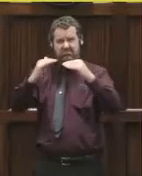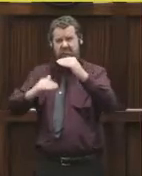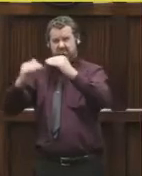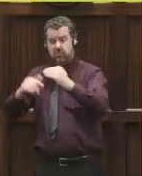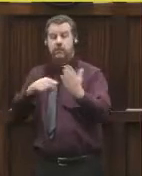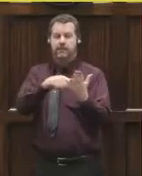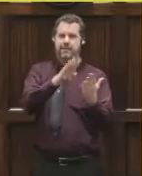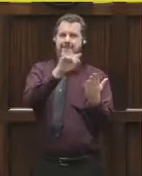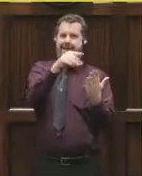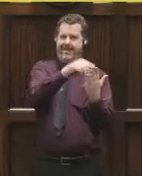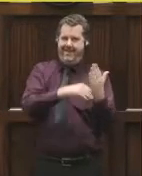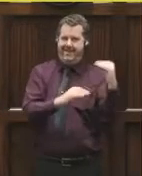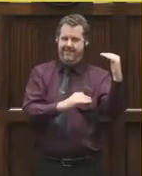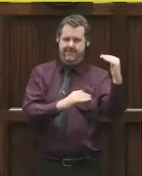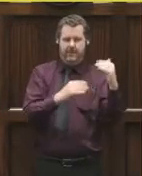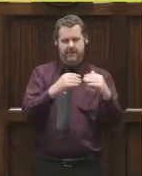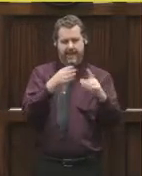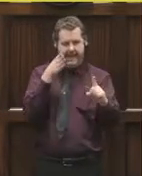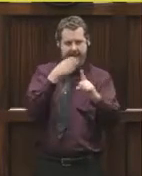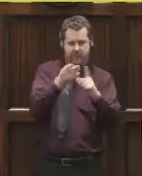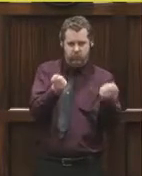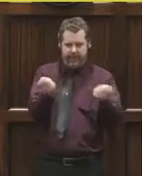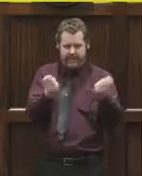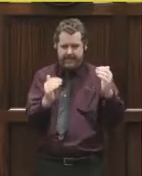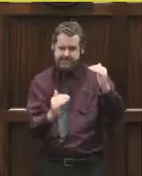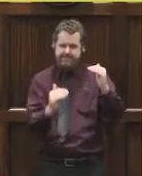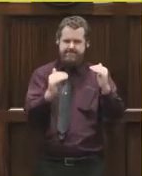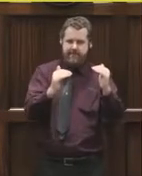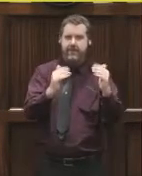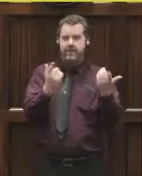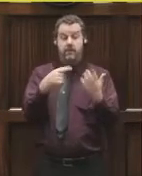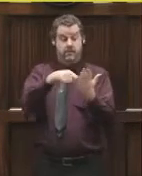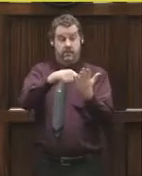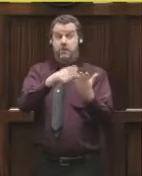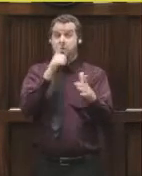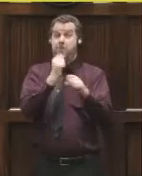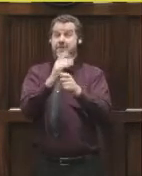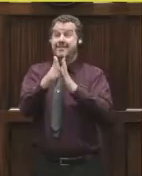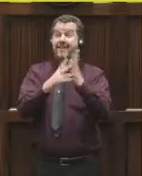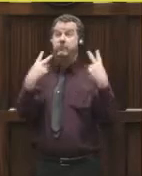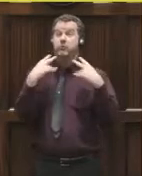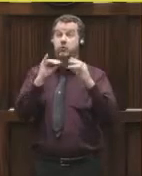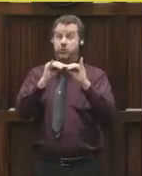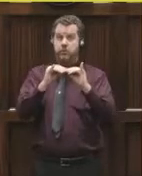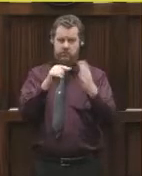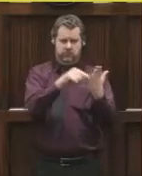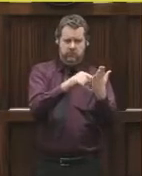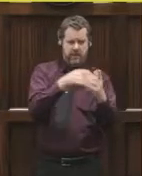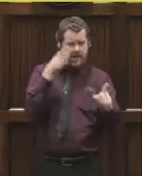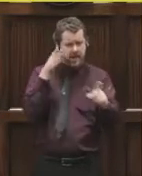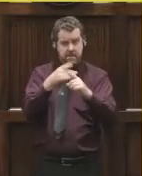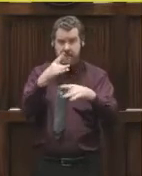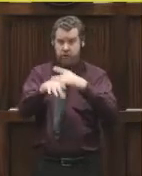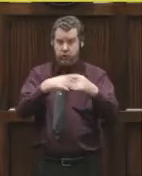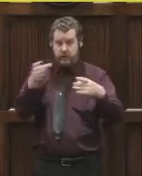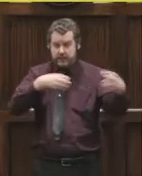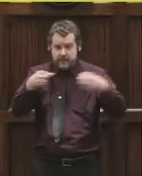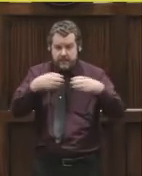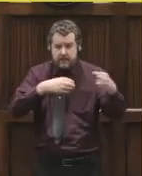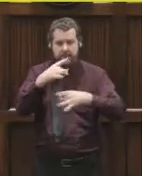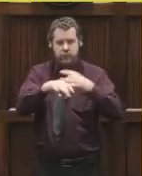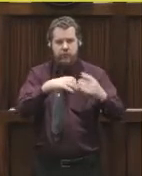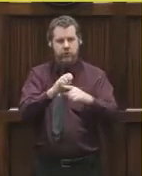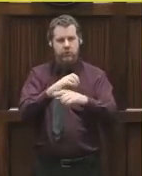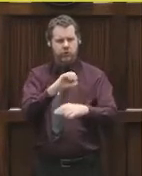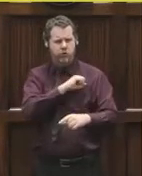regulate sign language interpreters and ensure that we have sufficient interpreters in all areas of the public service, in